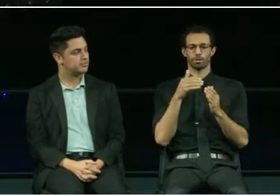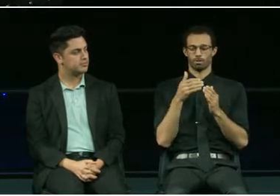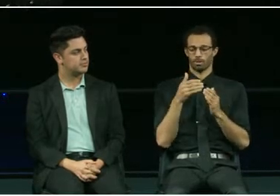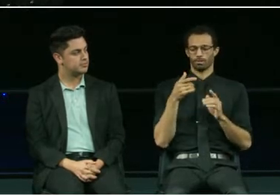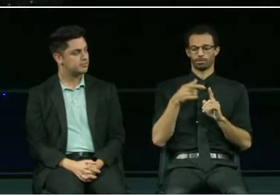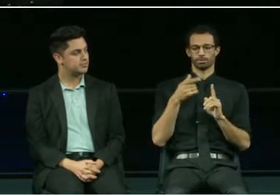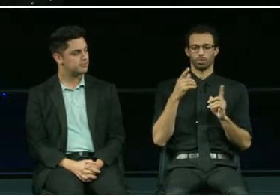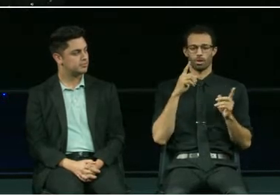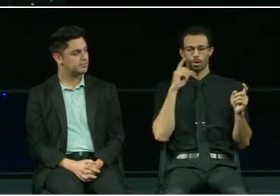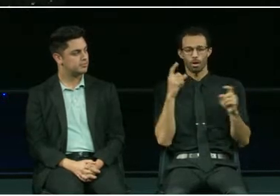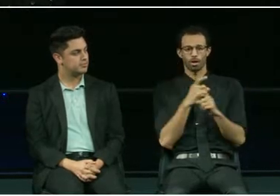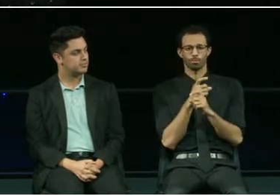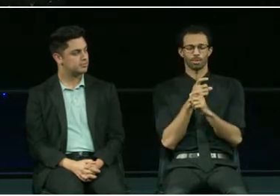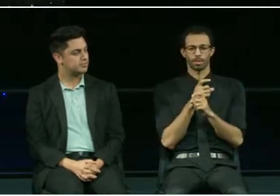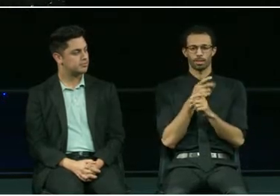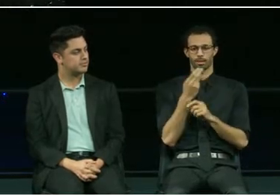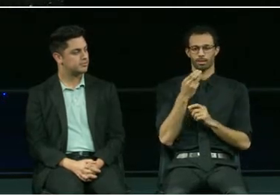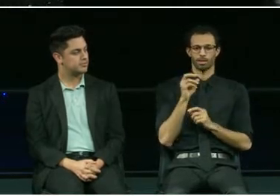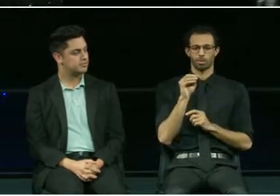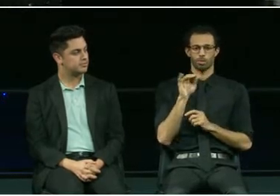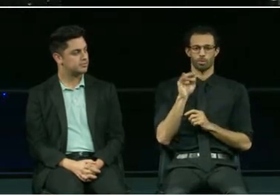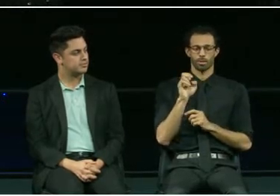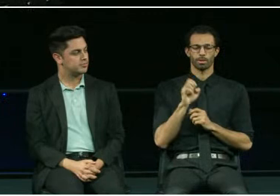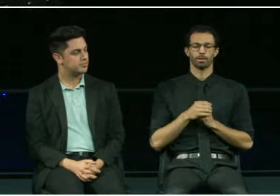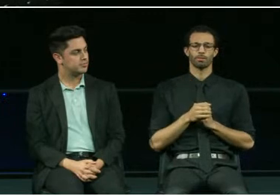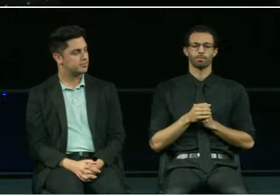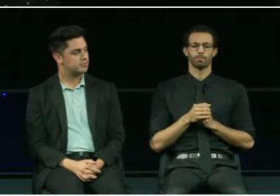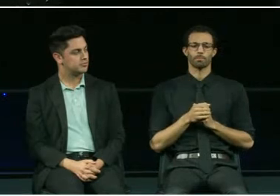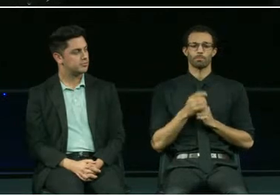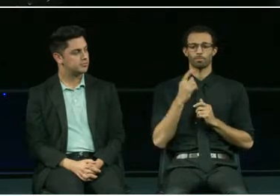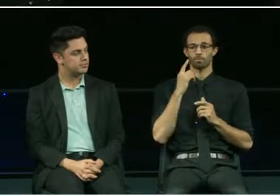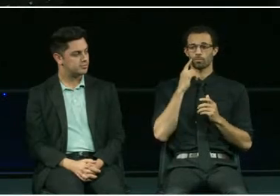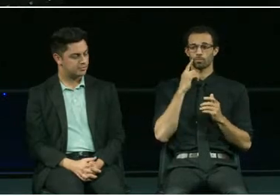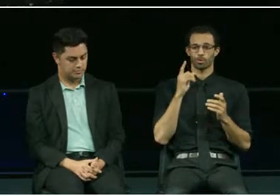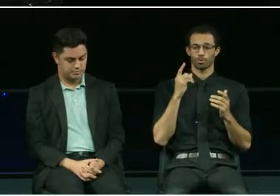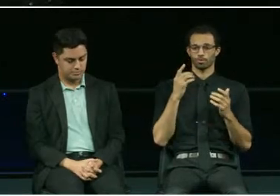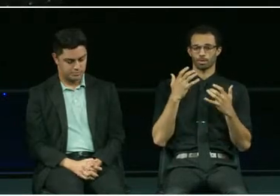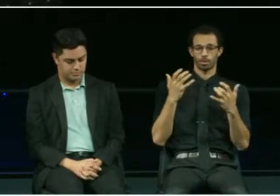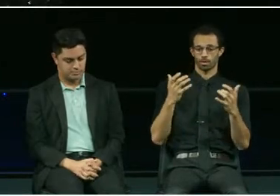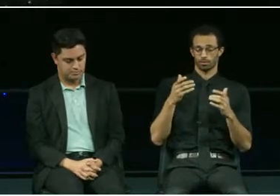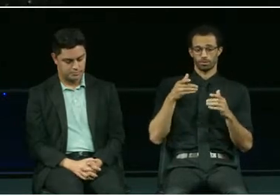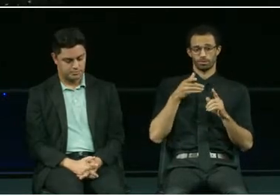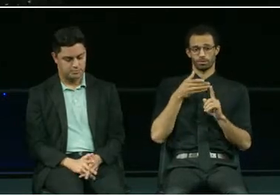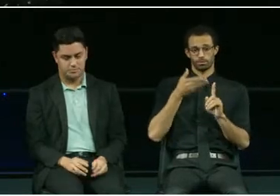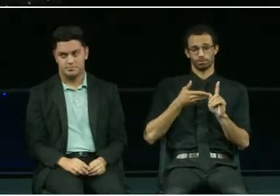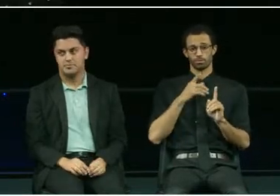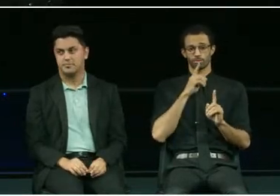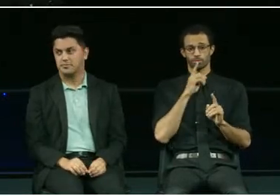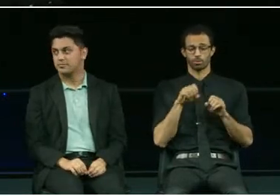heroine for today's audience, someone who was brave enough to cross party lines and speak truth to power.